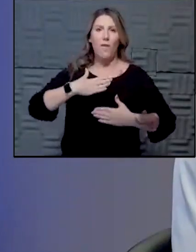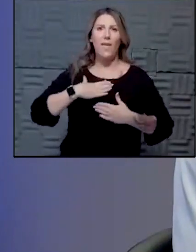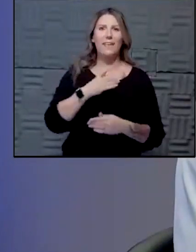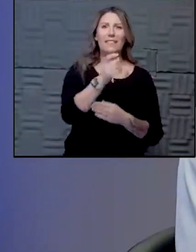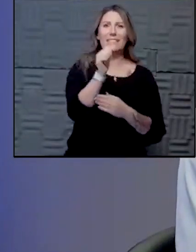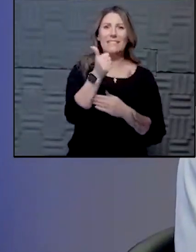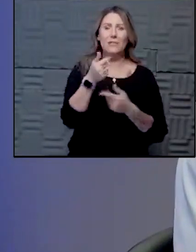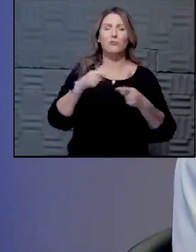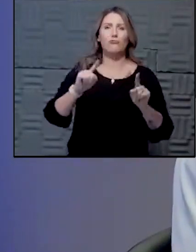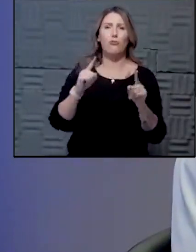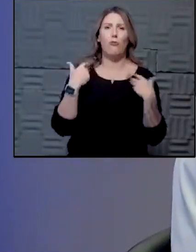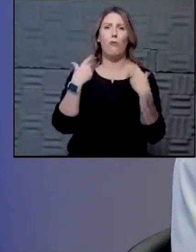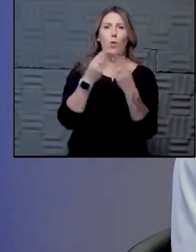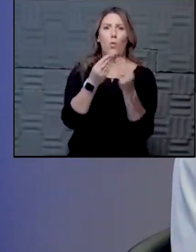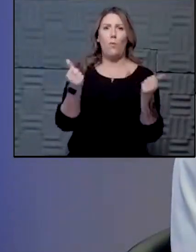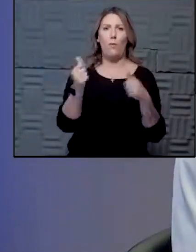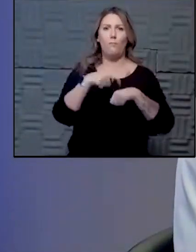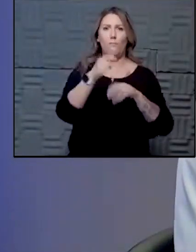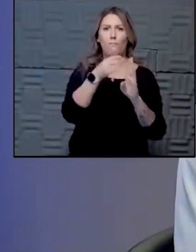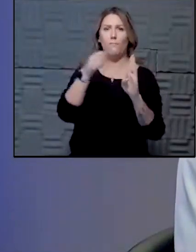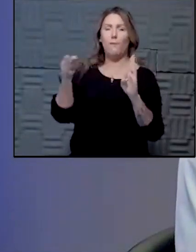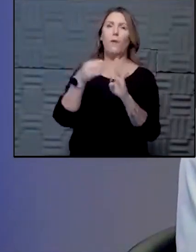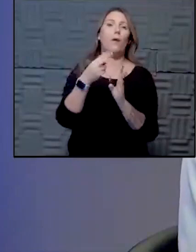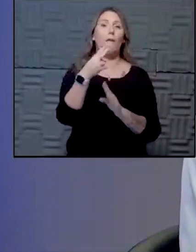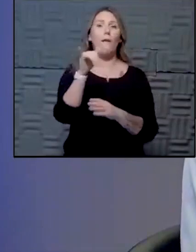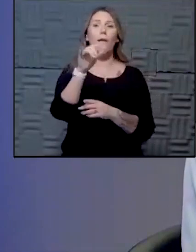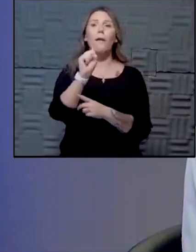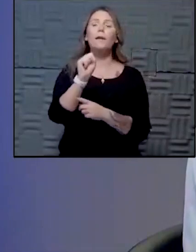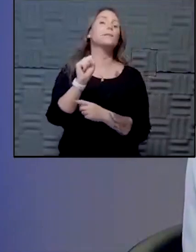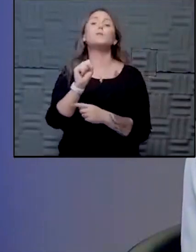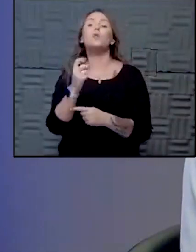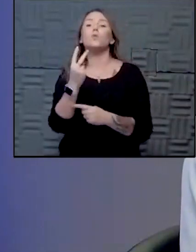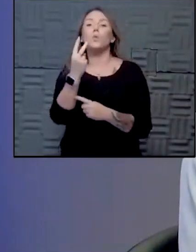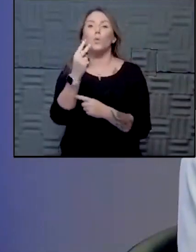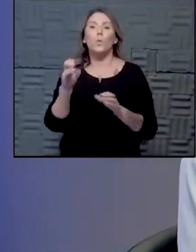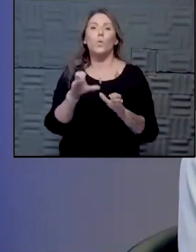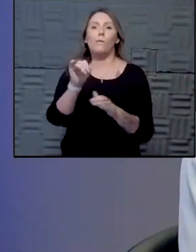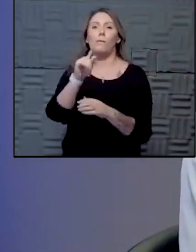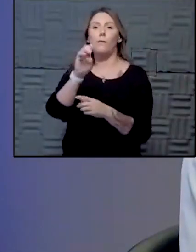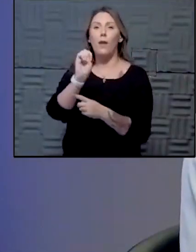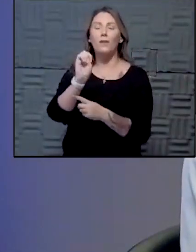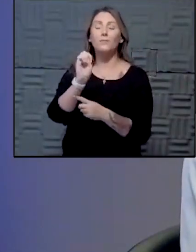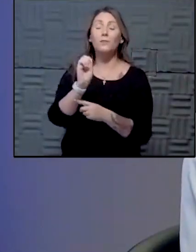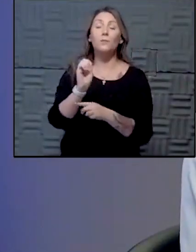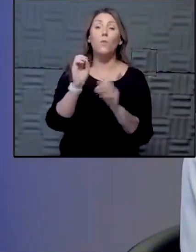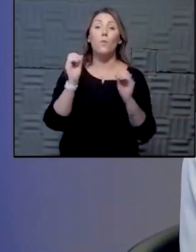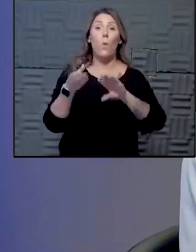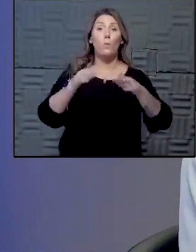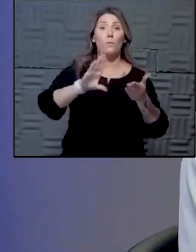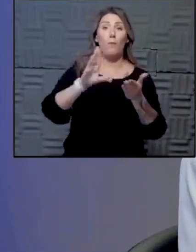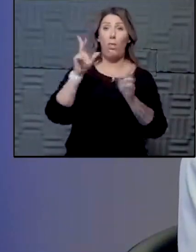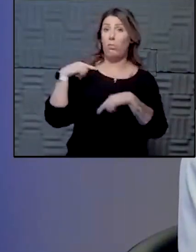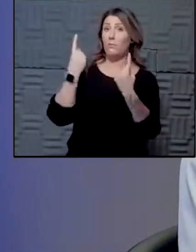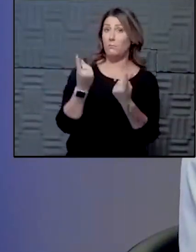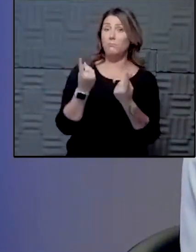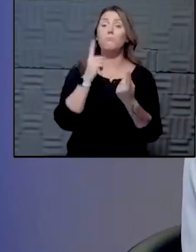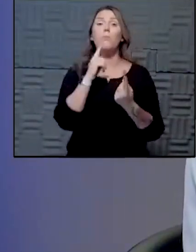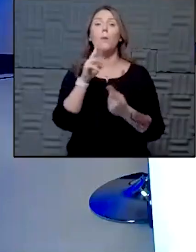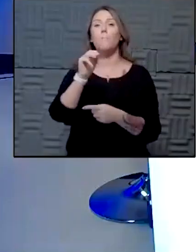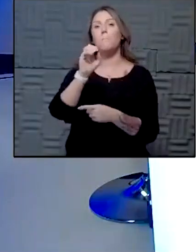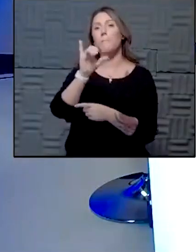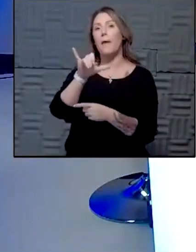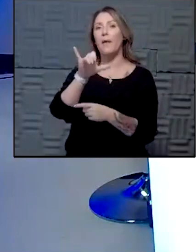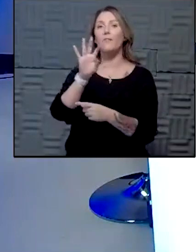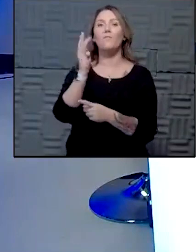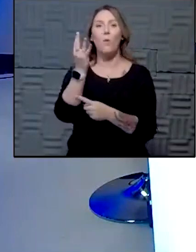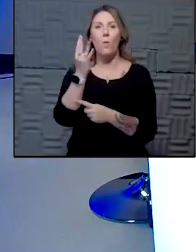and Hays has 2 active infections. We haven't had a death since May 4th. Right. Though, so that's good. Yeah, that's good. Yeah. But we're kind